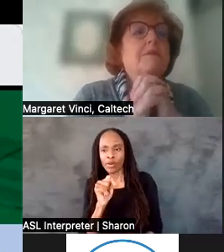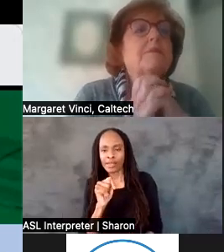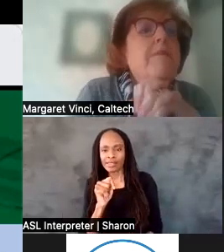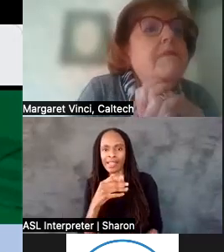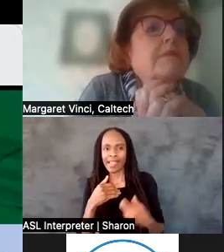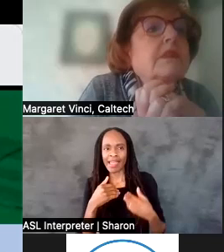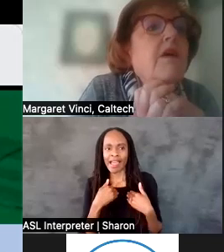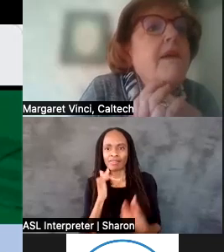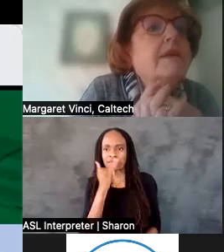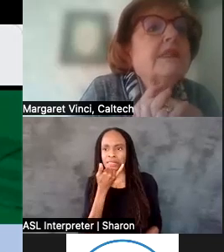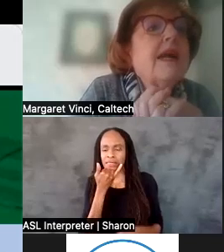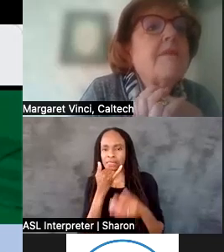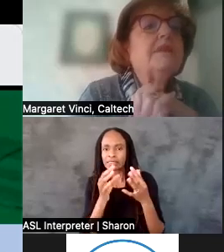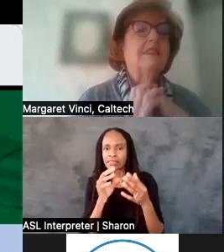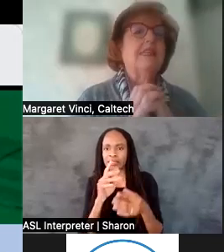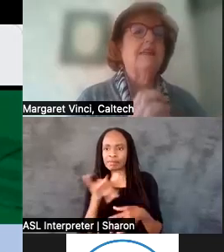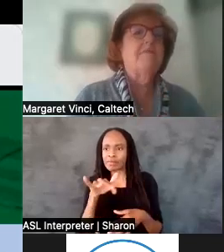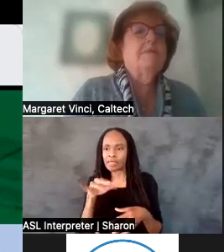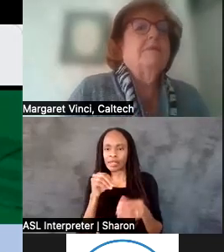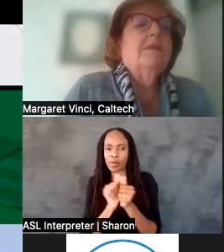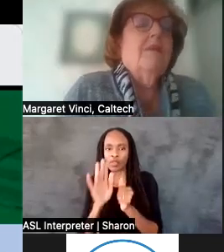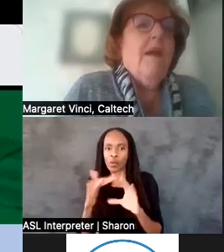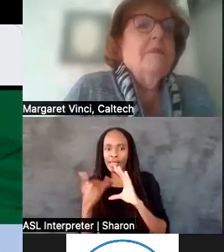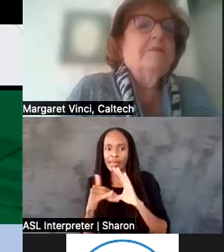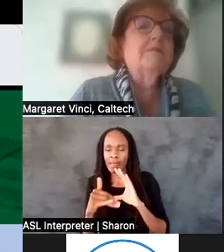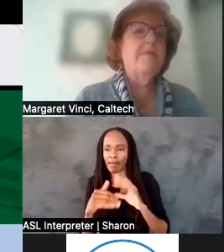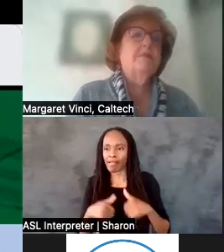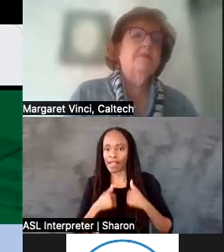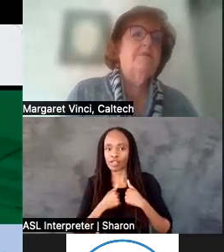your email address. Yep, see it. So,